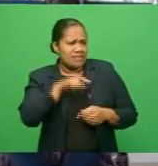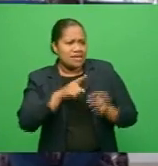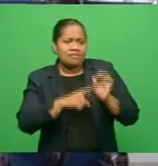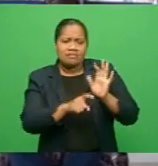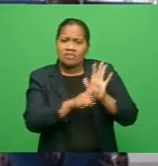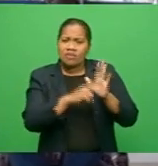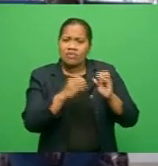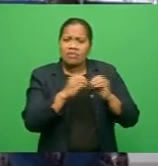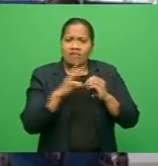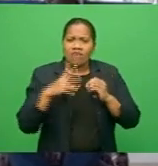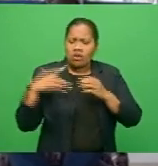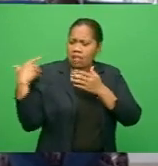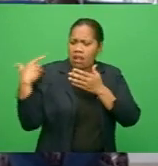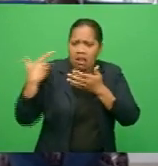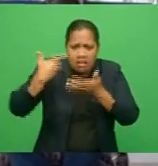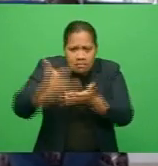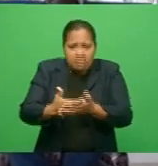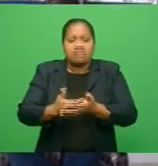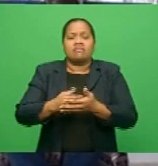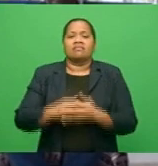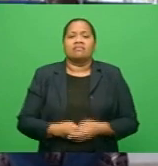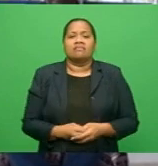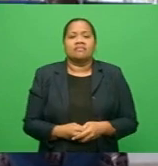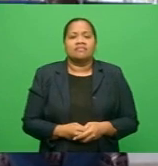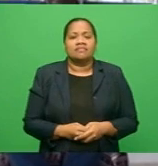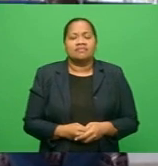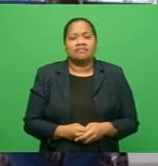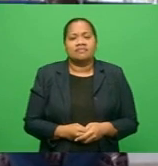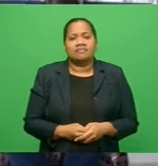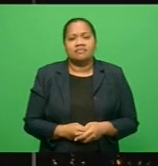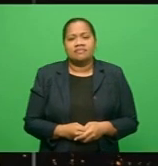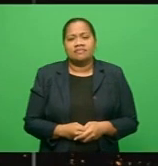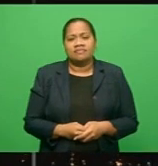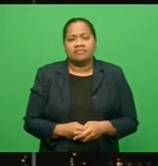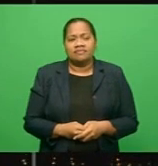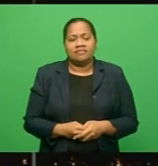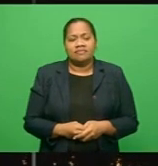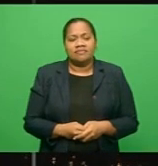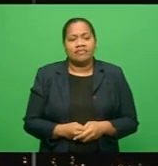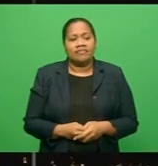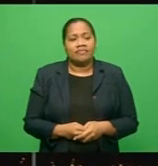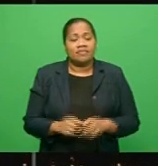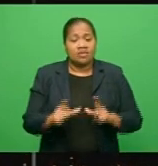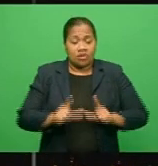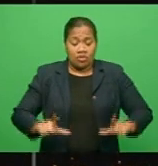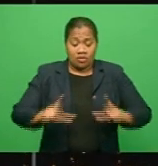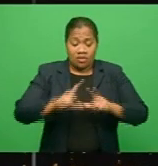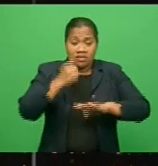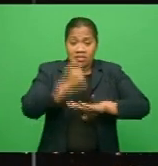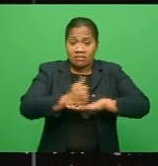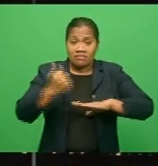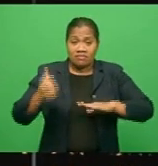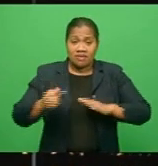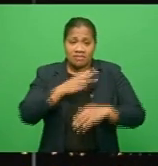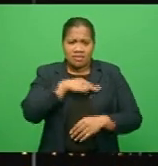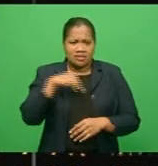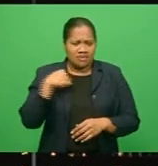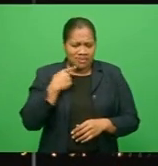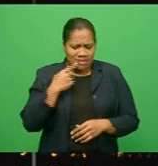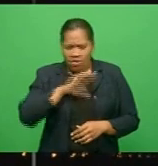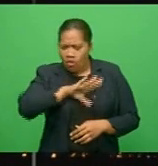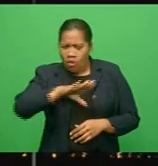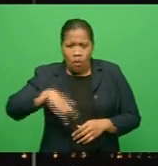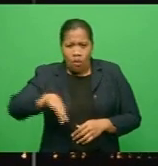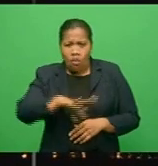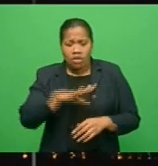PRB flats for generations. Pranita Prakash, FBC News. The local government minister says every application for housing flats